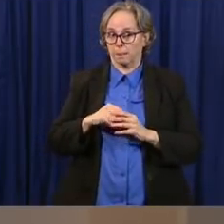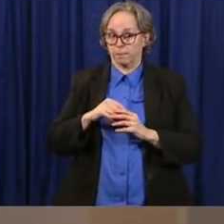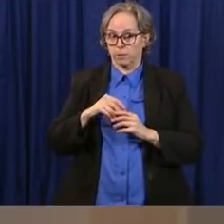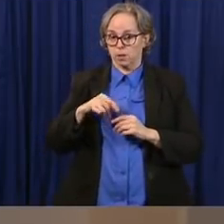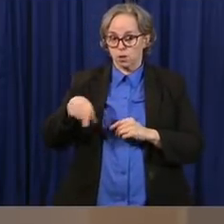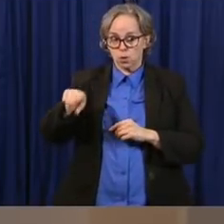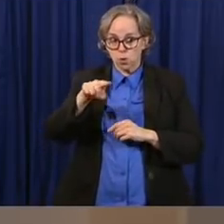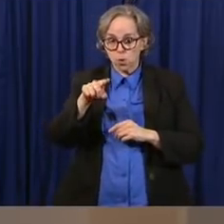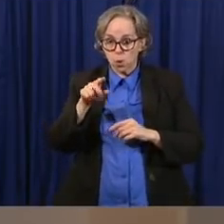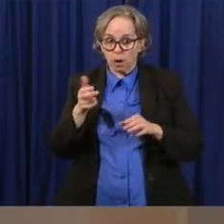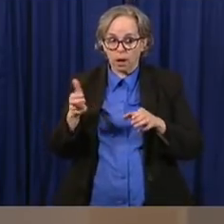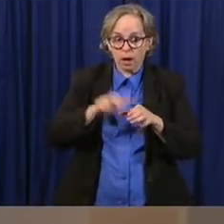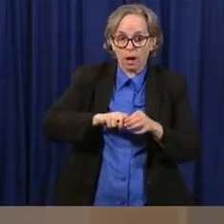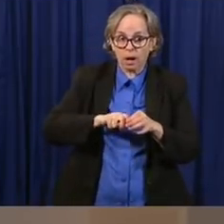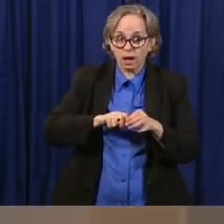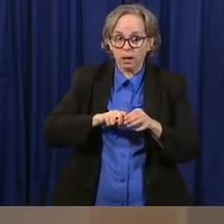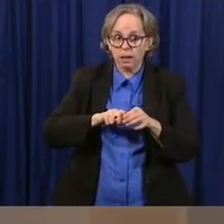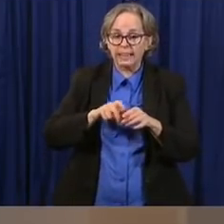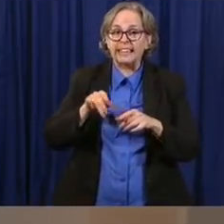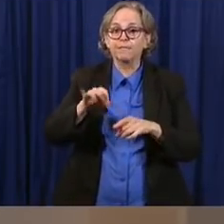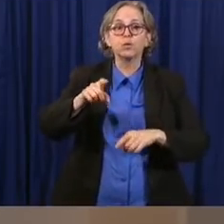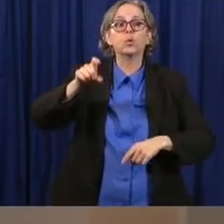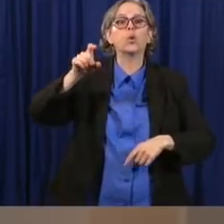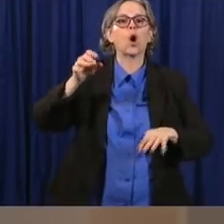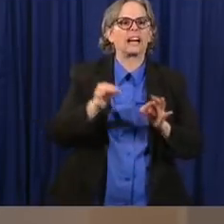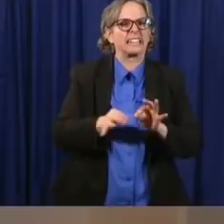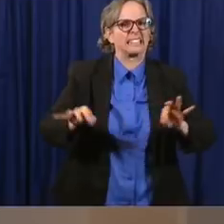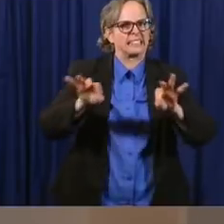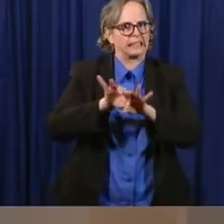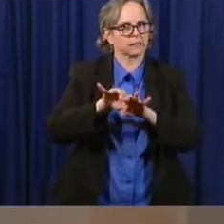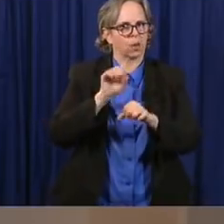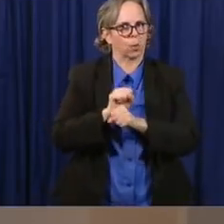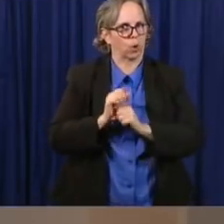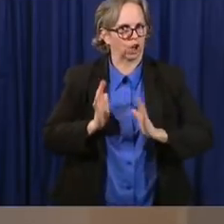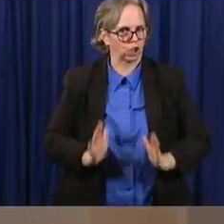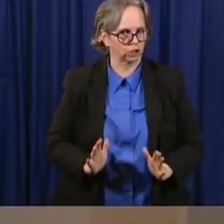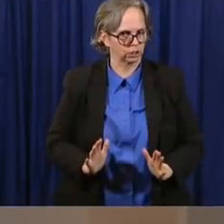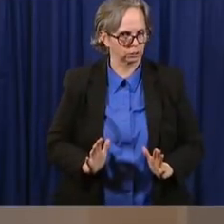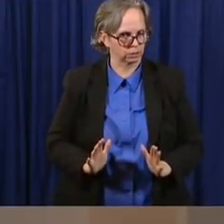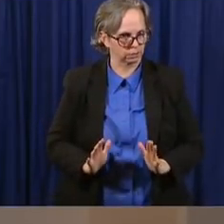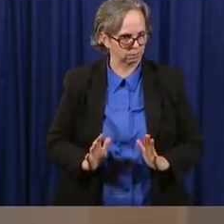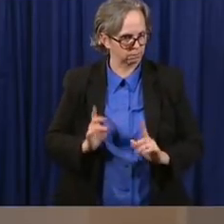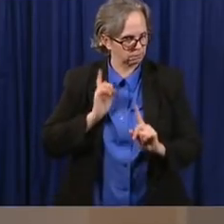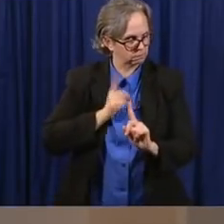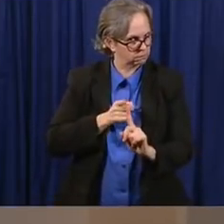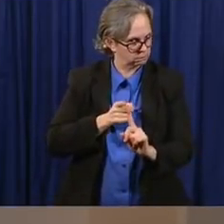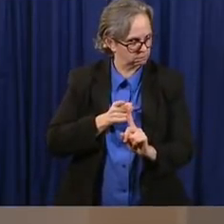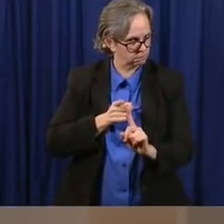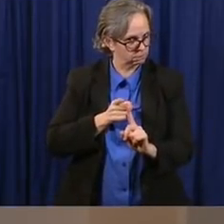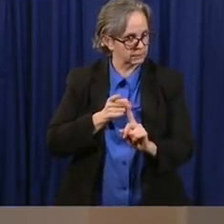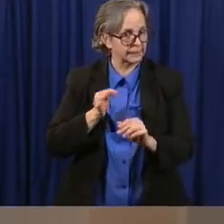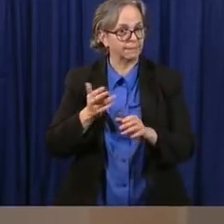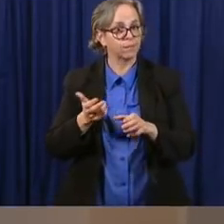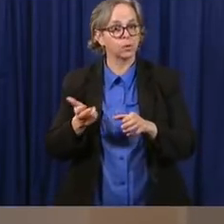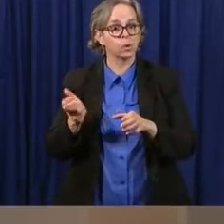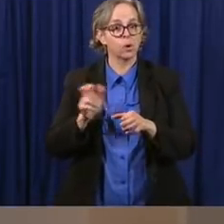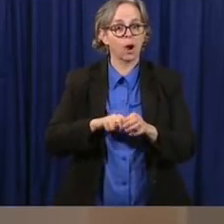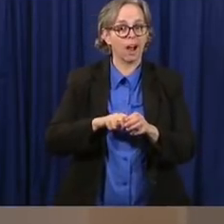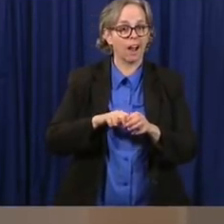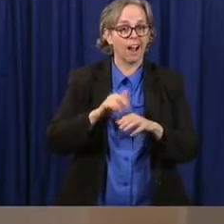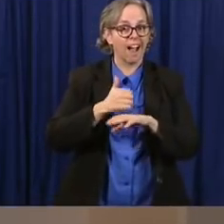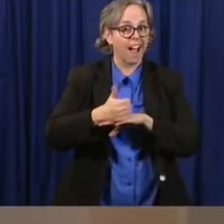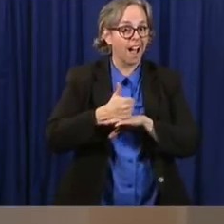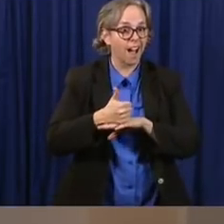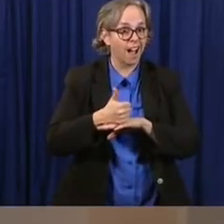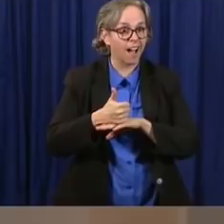essential business. And so make sure that if you're using the transit system, that you're out there doing